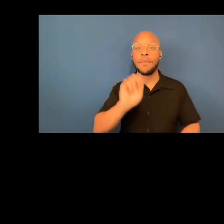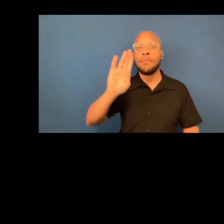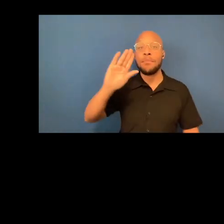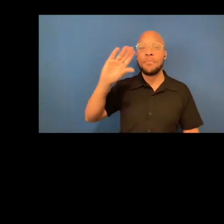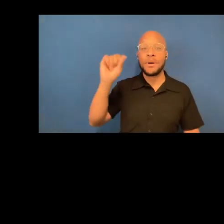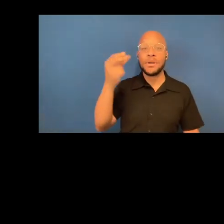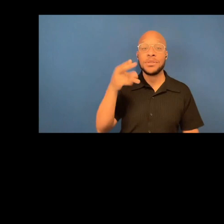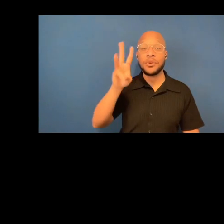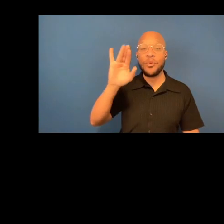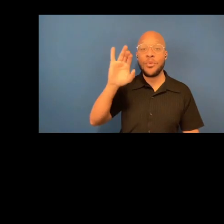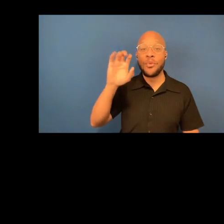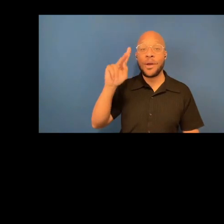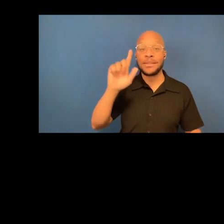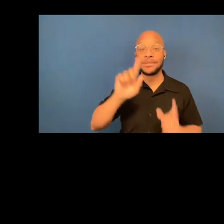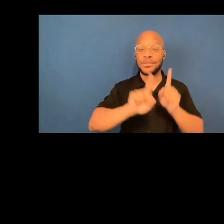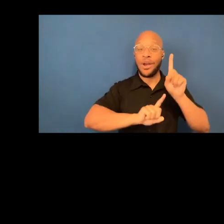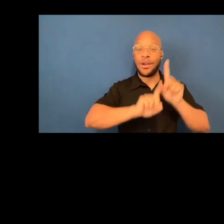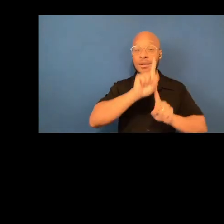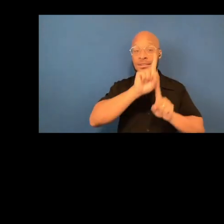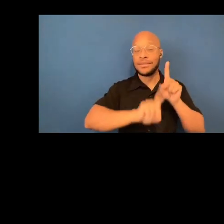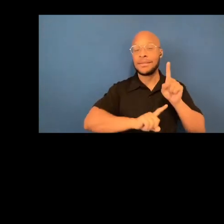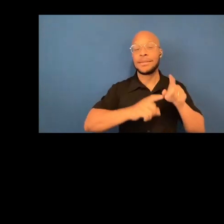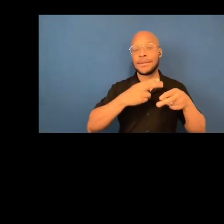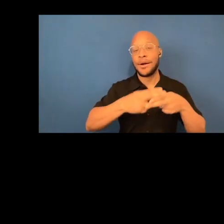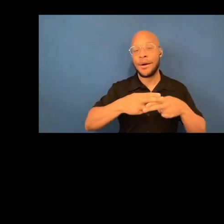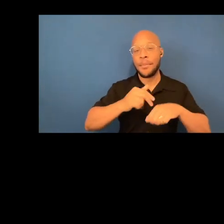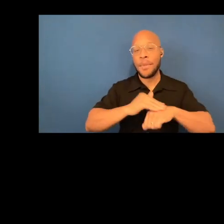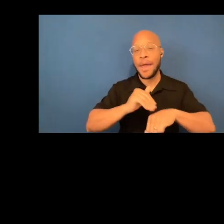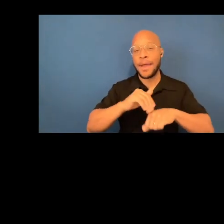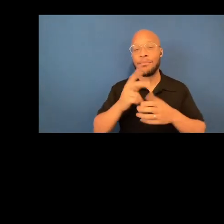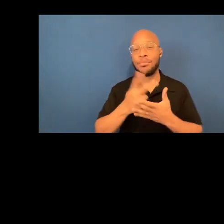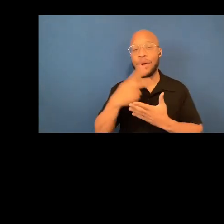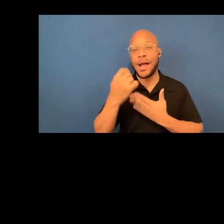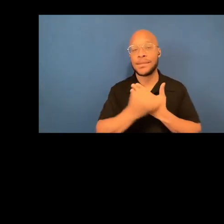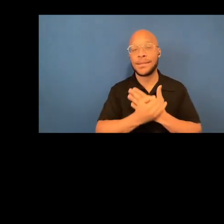called the Pet Project grant, where I gave